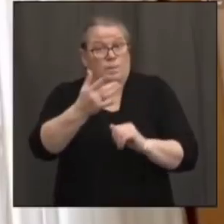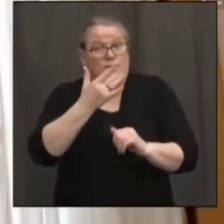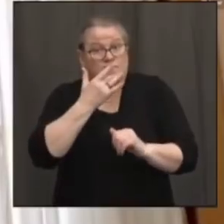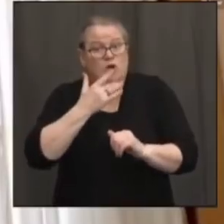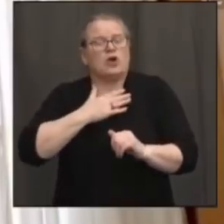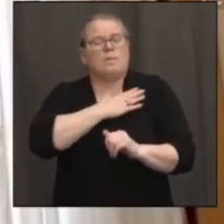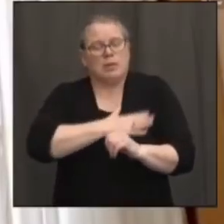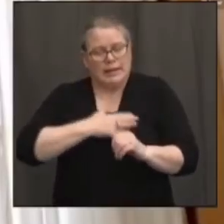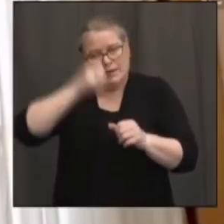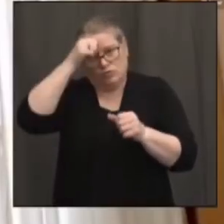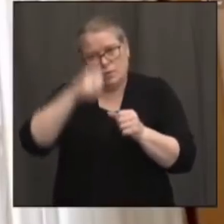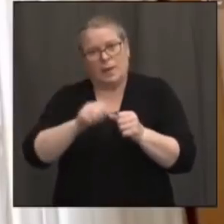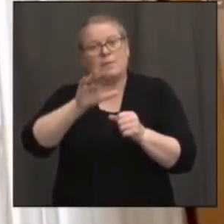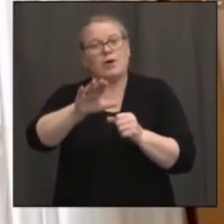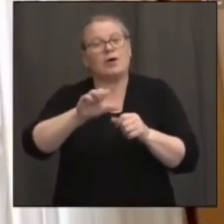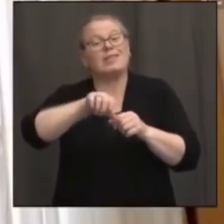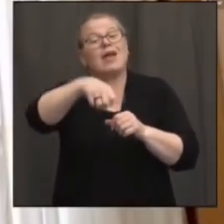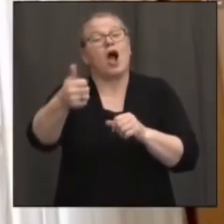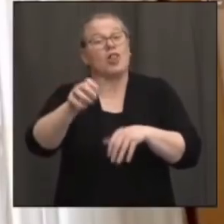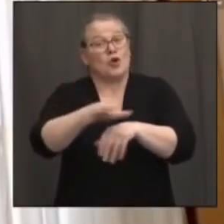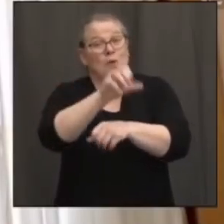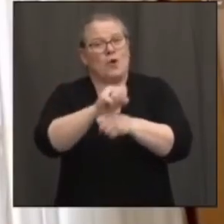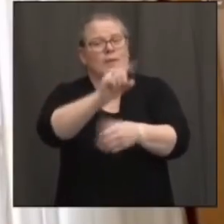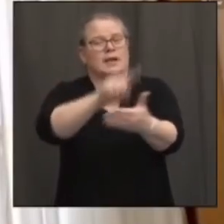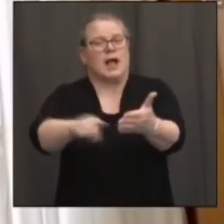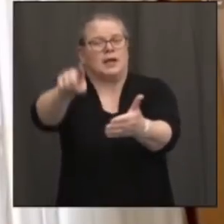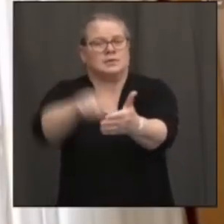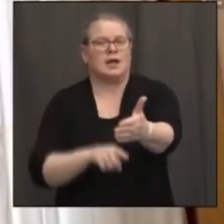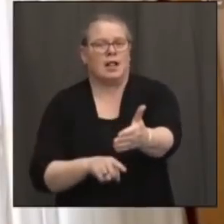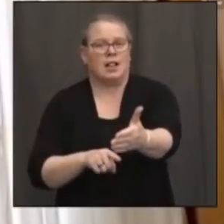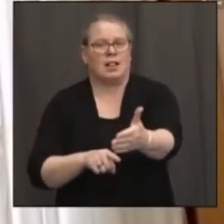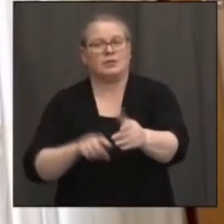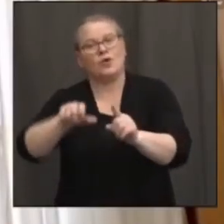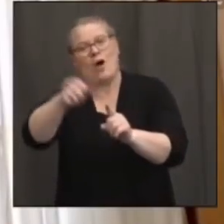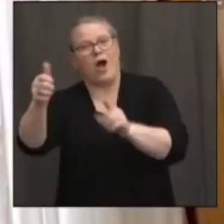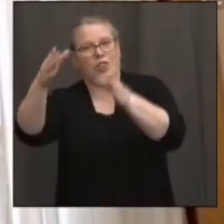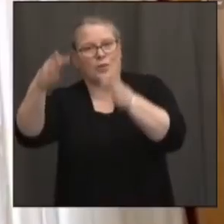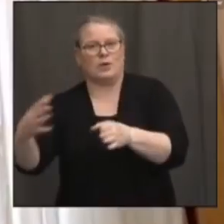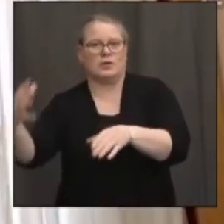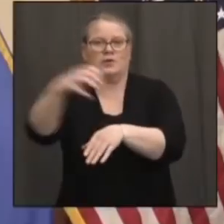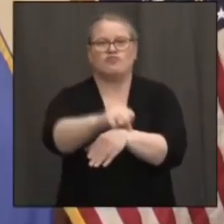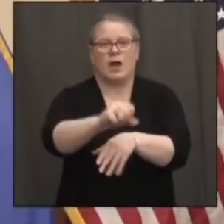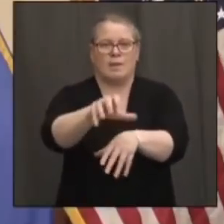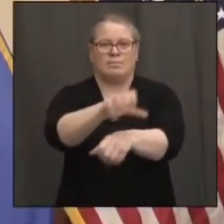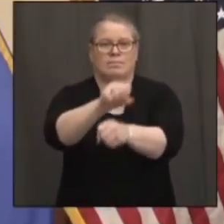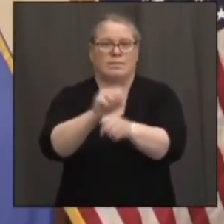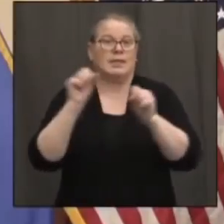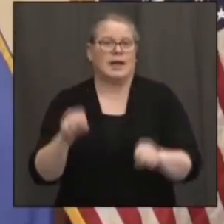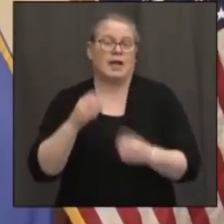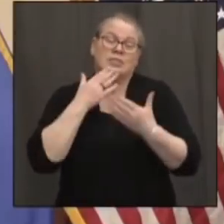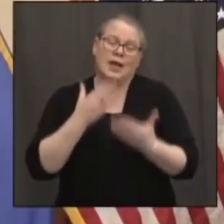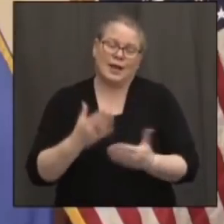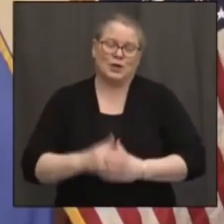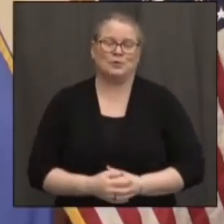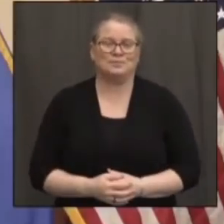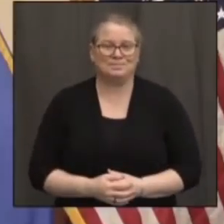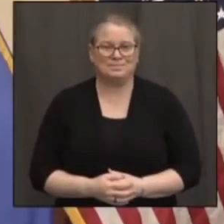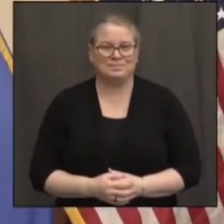back and cancel the old one so that someone else can grab it later on. Thank you. Great. Thanks a lot,